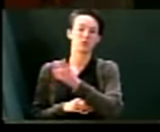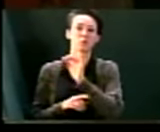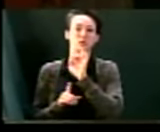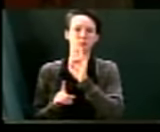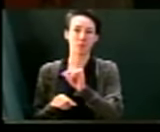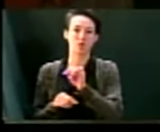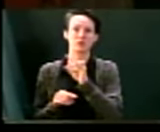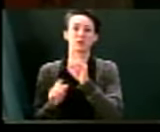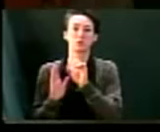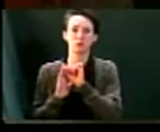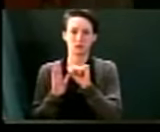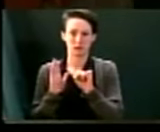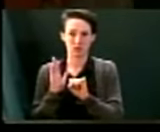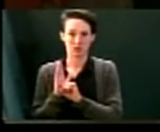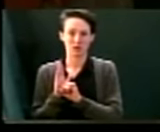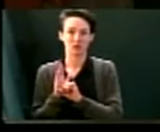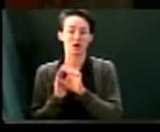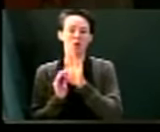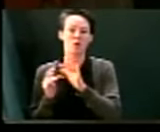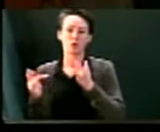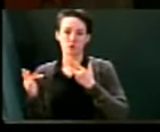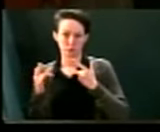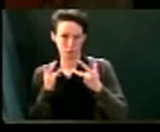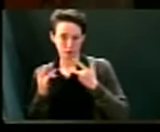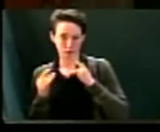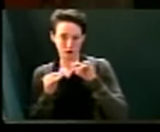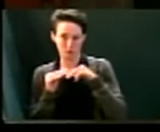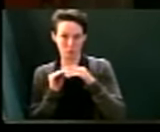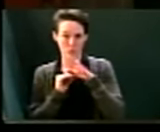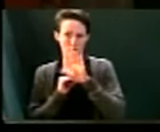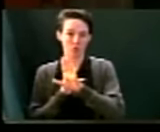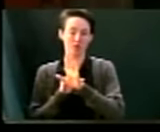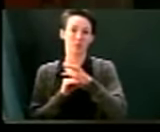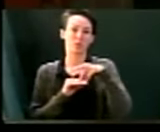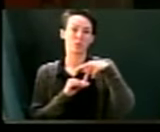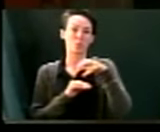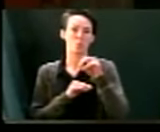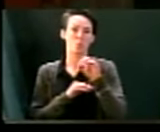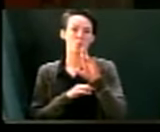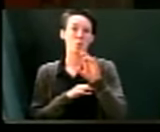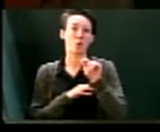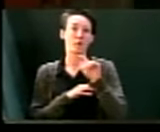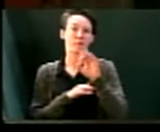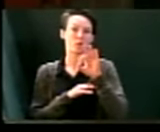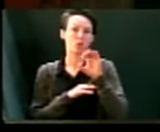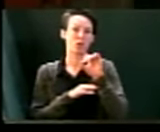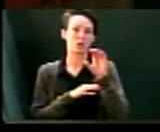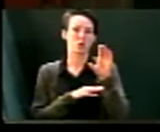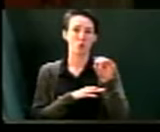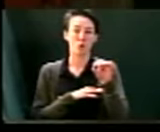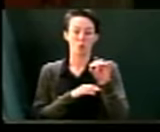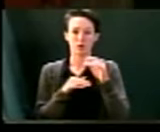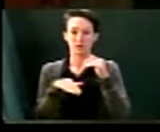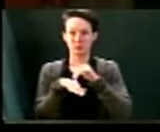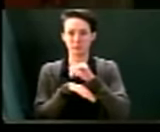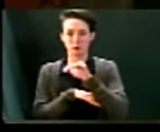respond to the state what their concern is about their portfolio submission, if there's an error at